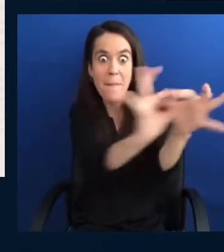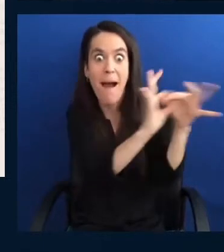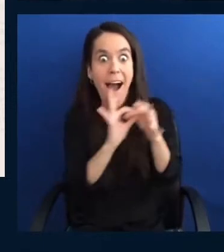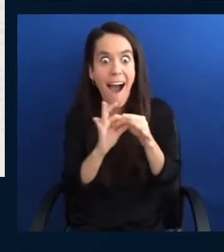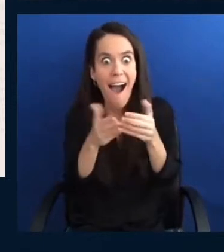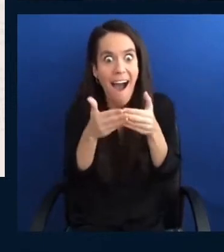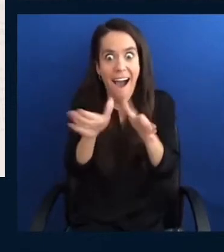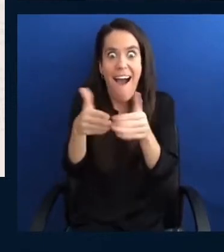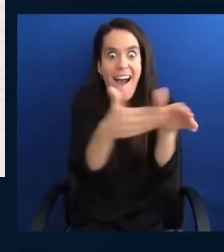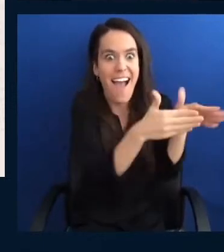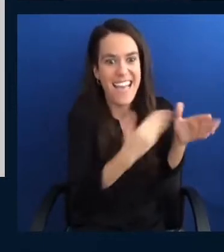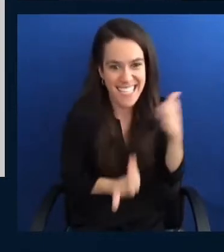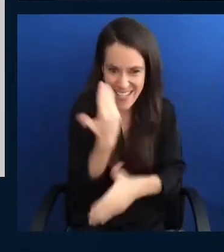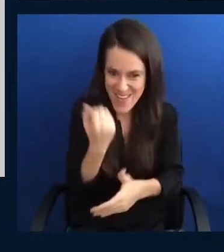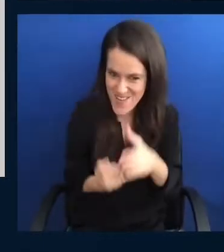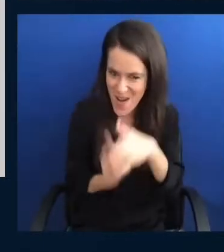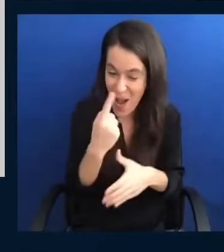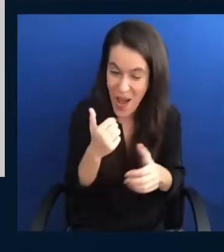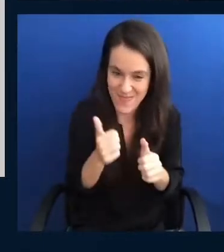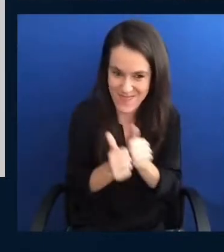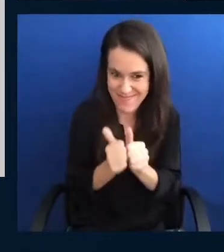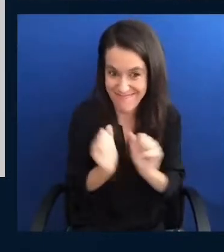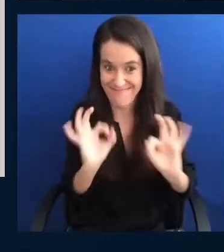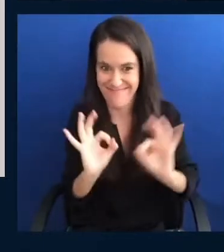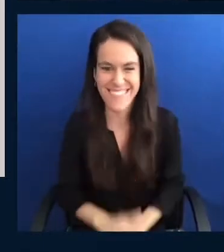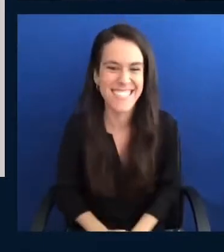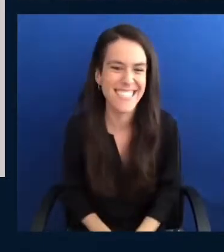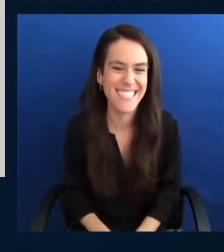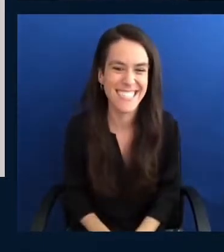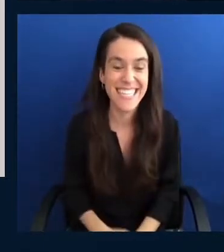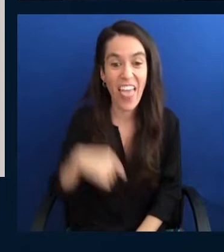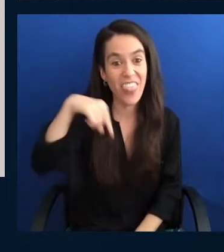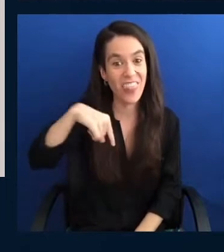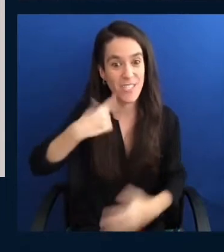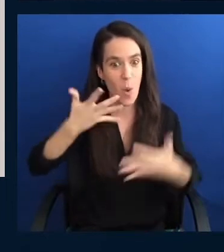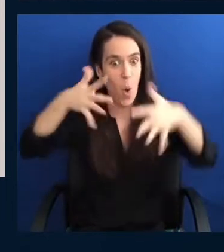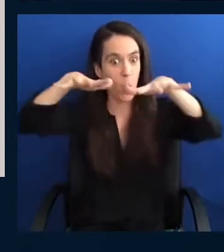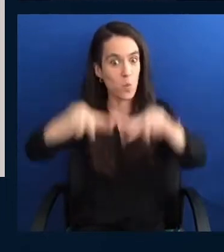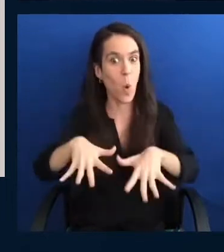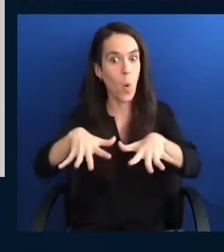excited about that. And you know, this is October, so we started Hacktoberfest,